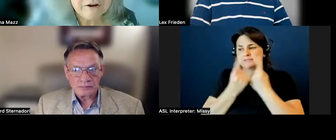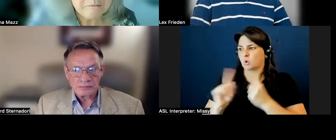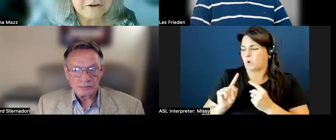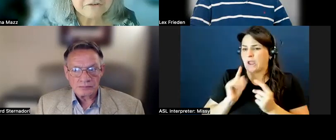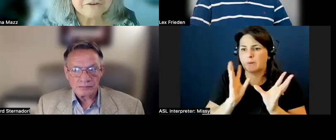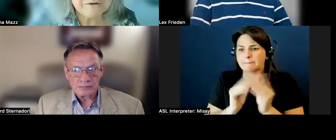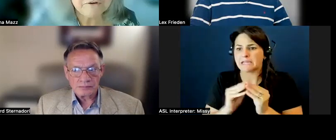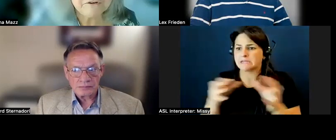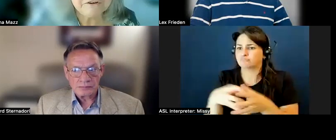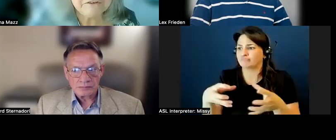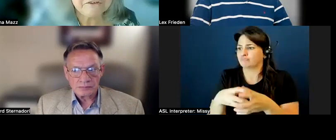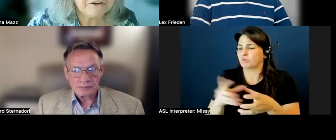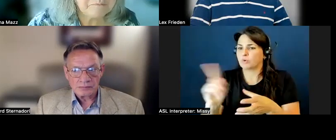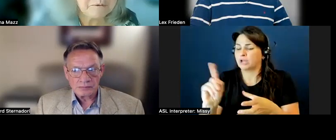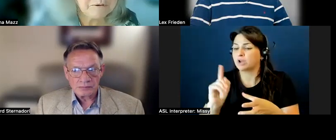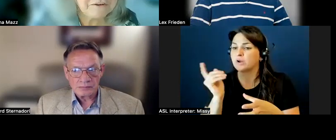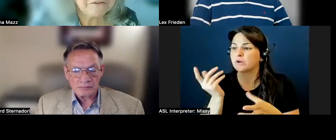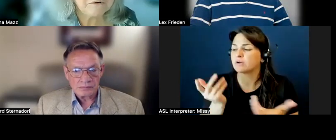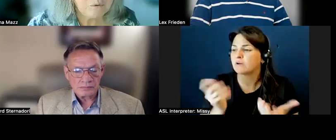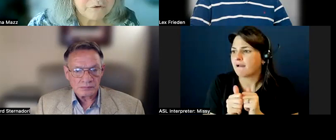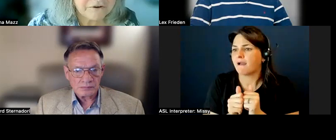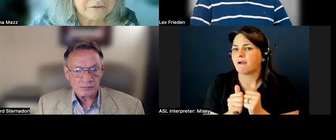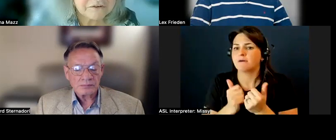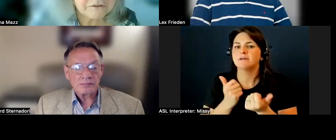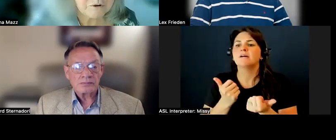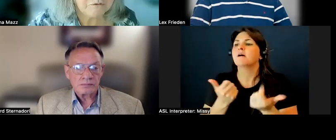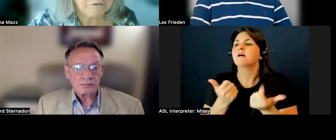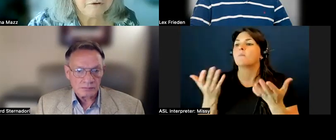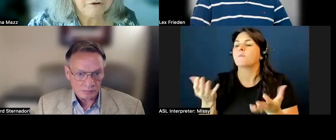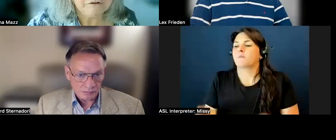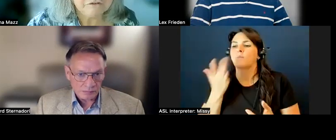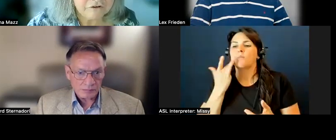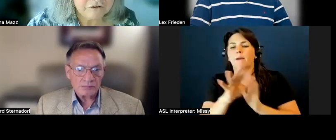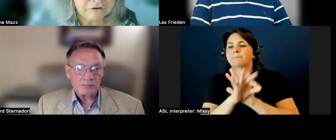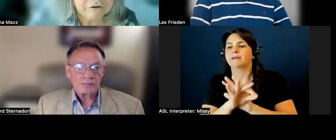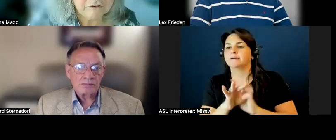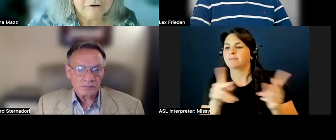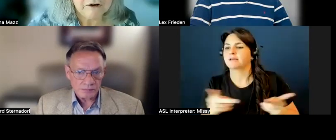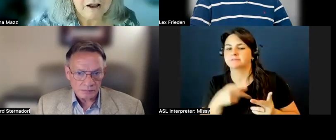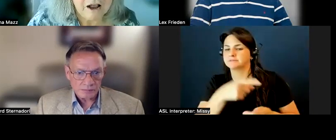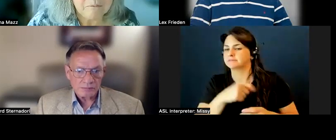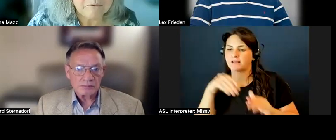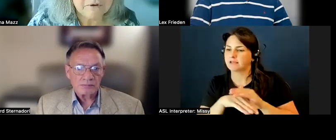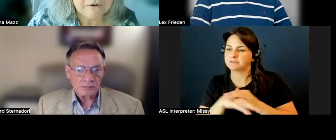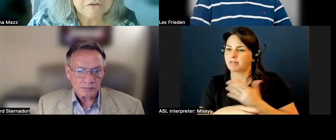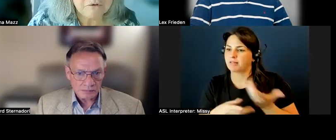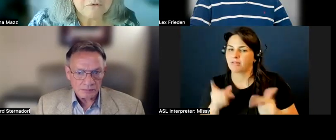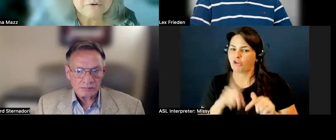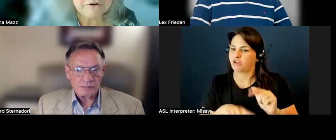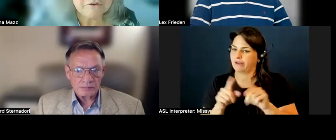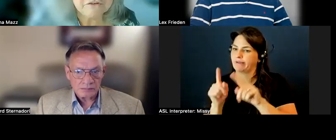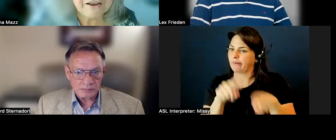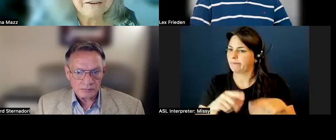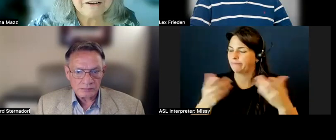get together, because they would consistently pick places that weren't accessible to her.